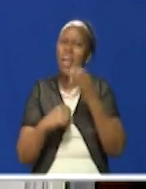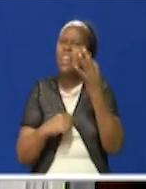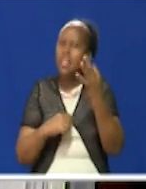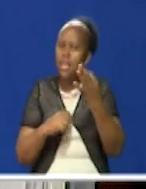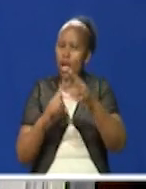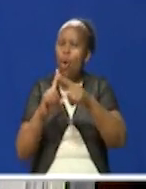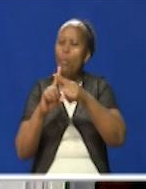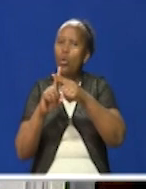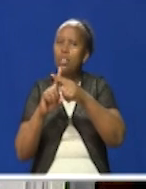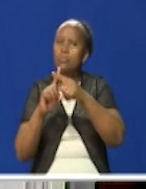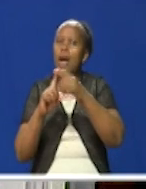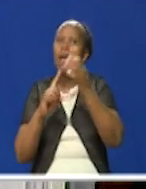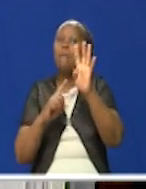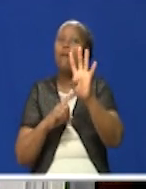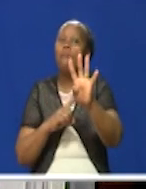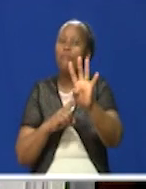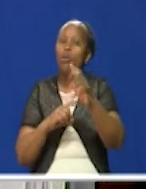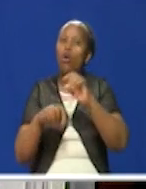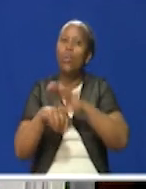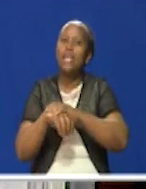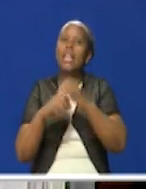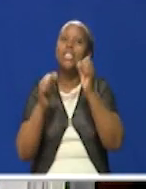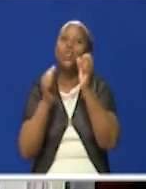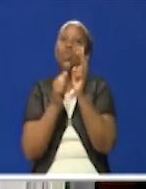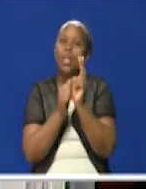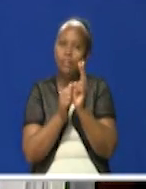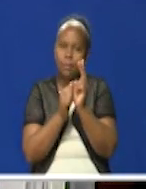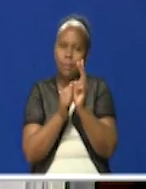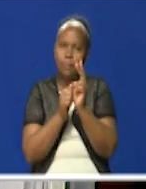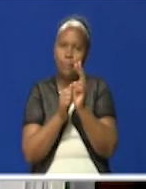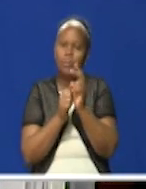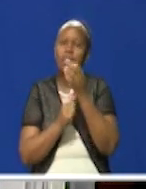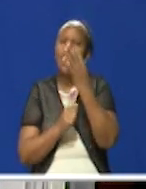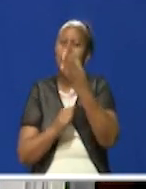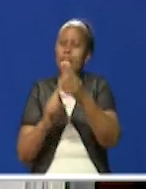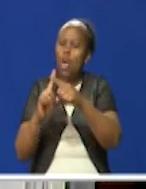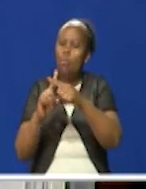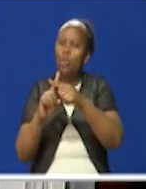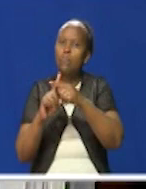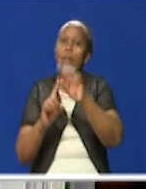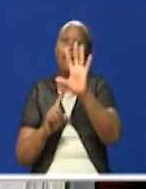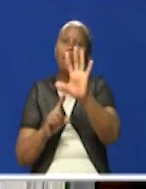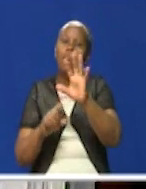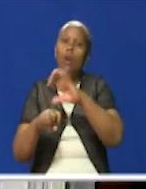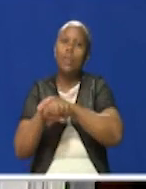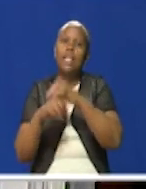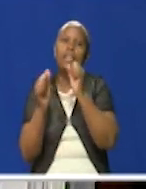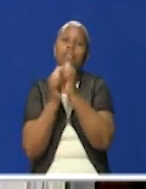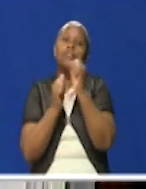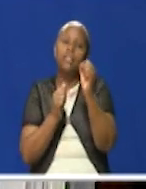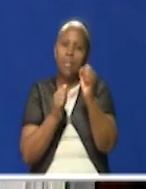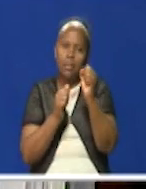3 multiplied by 4 will give us 12. 3 multiplied by 5 will give us